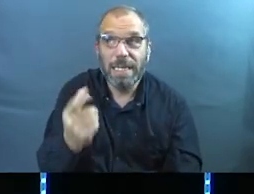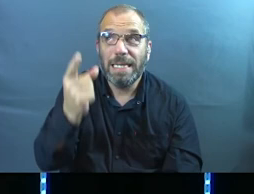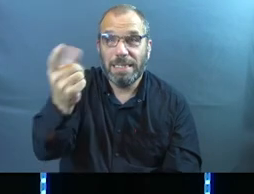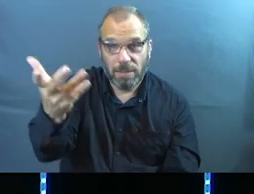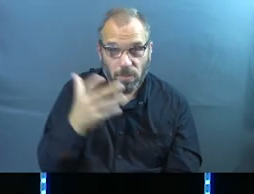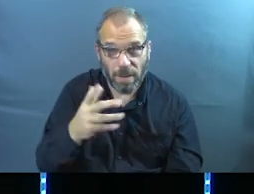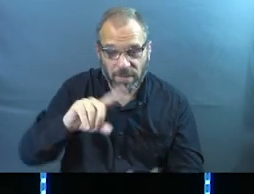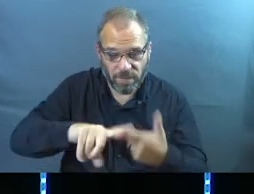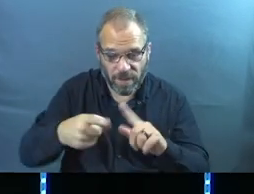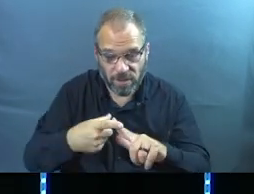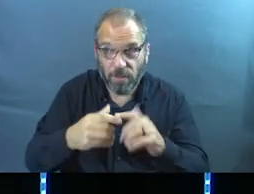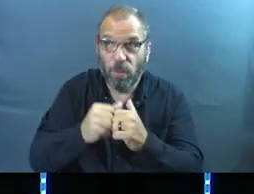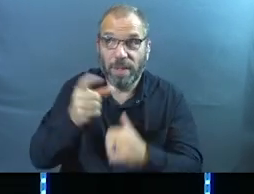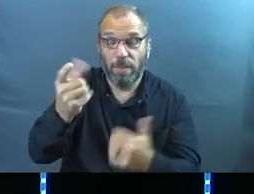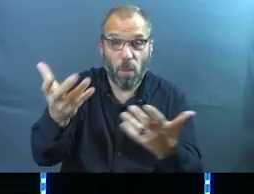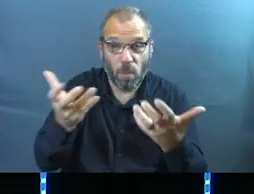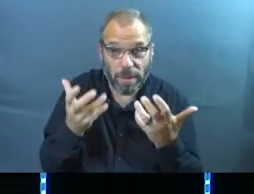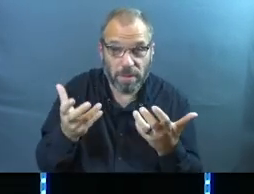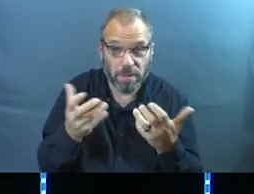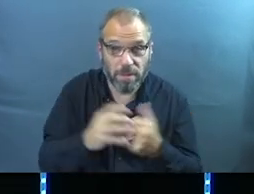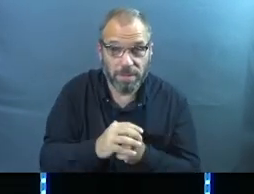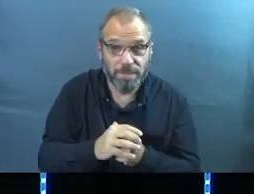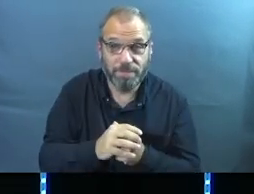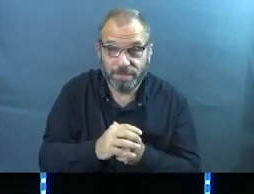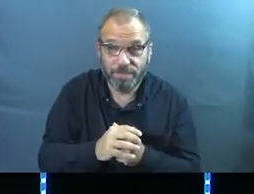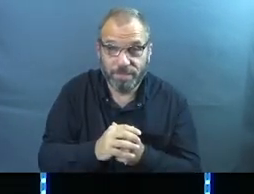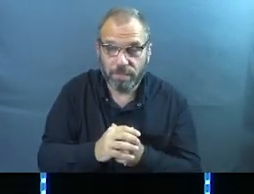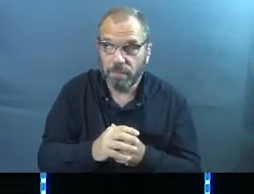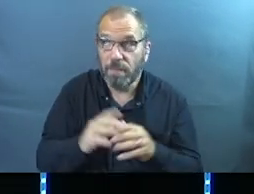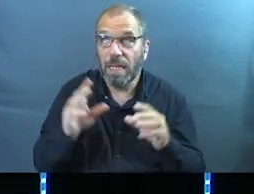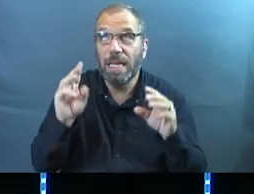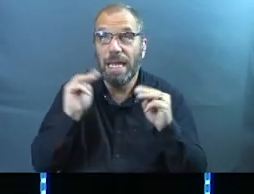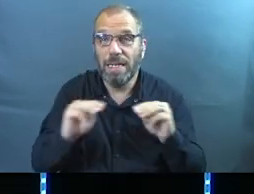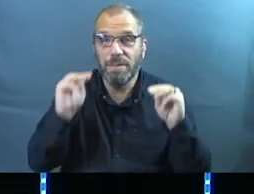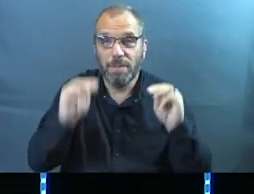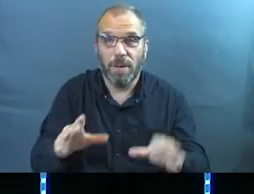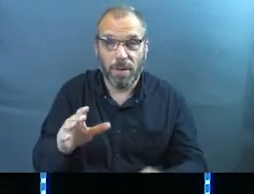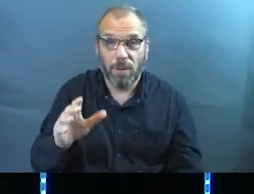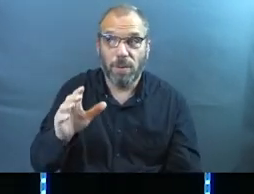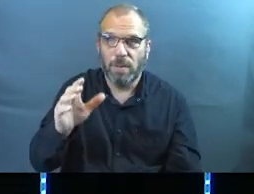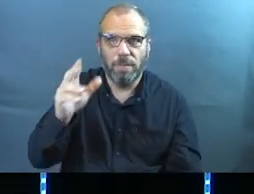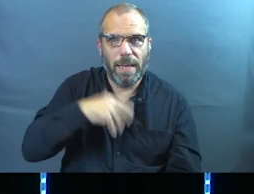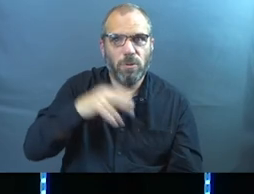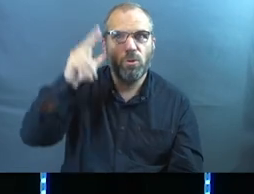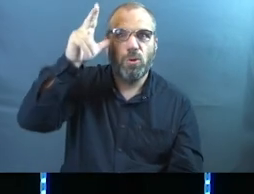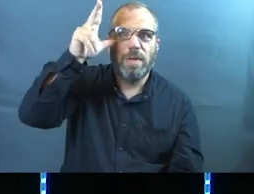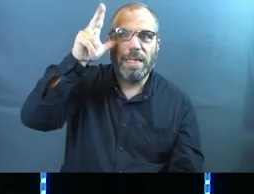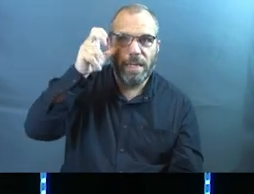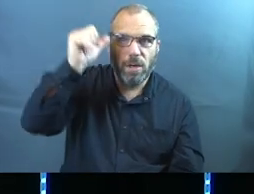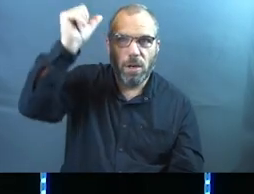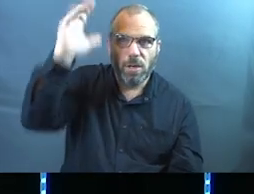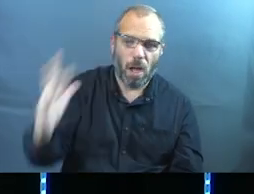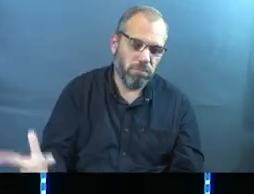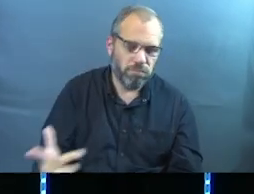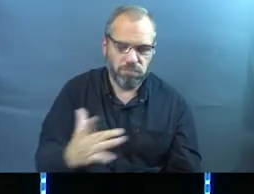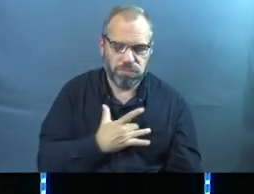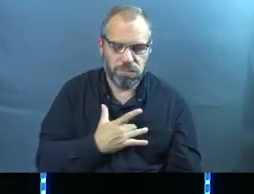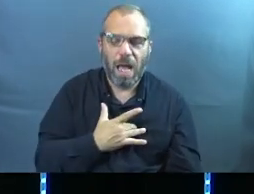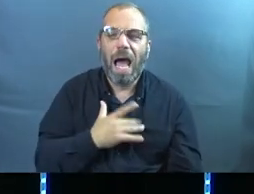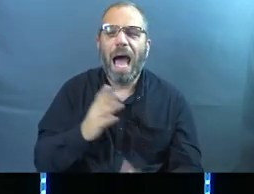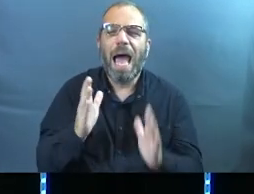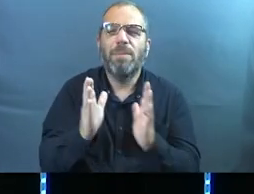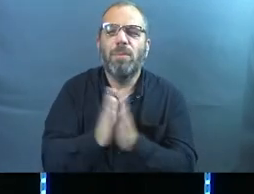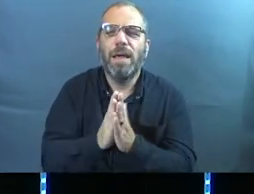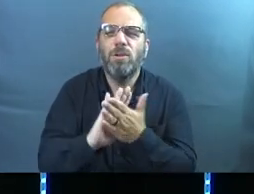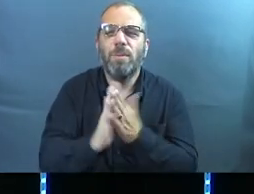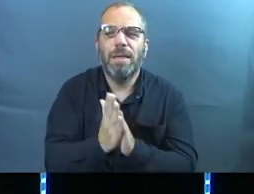He wants you to have friendship with him. It's a miracle to hear God speak. I pray that you would become addicted to